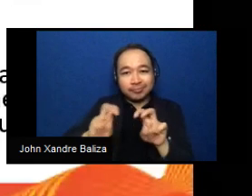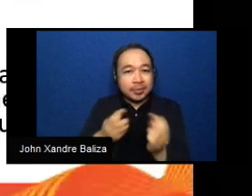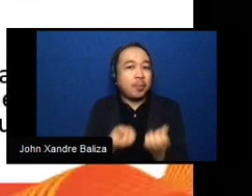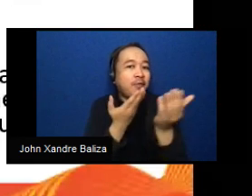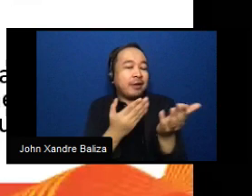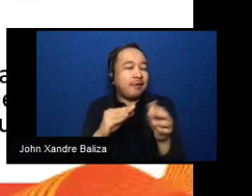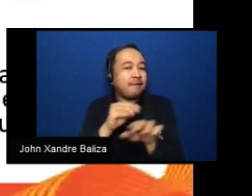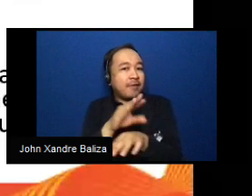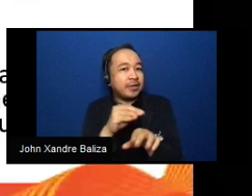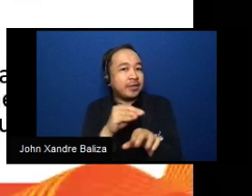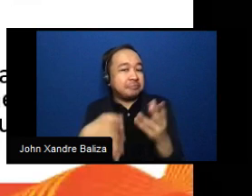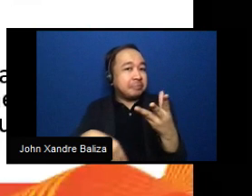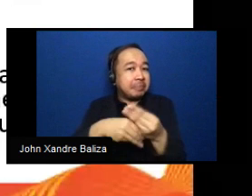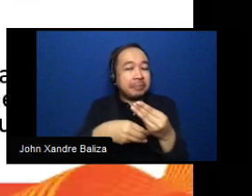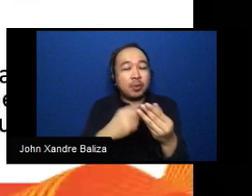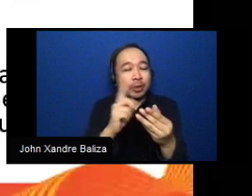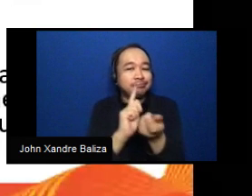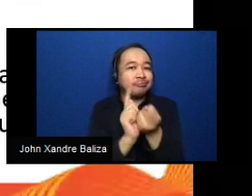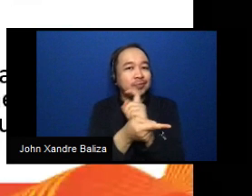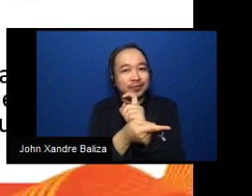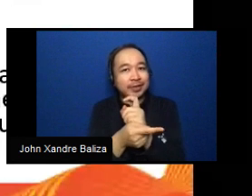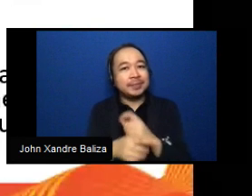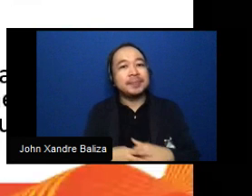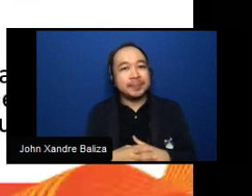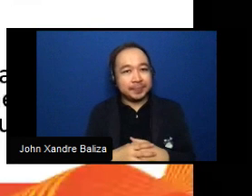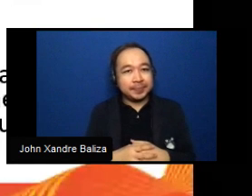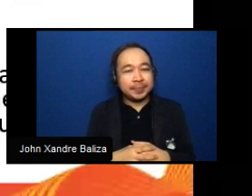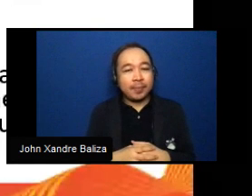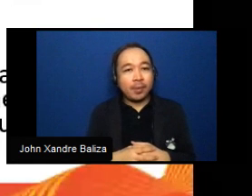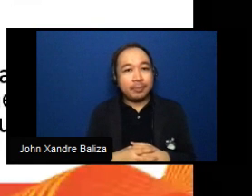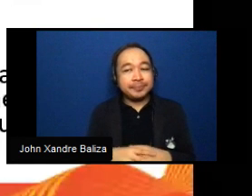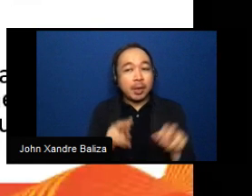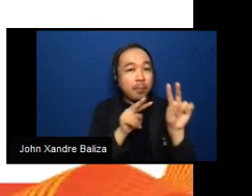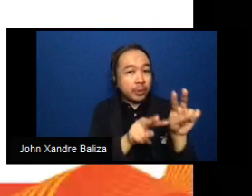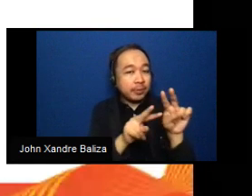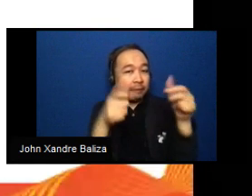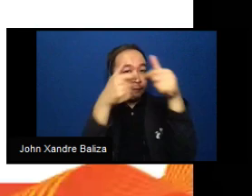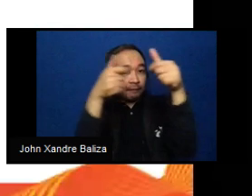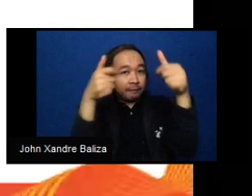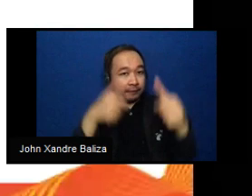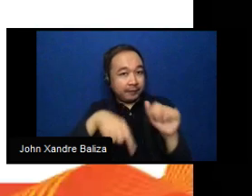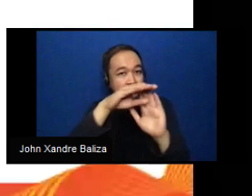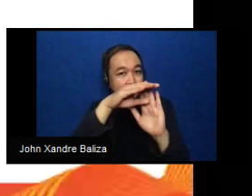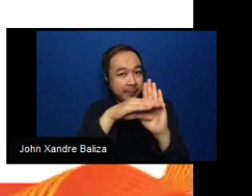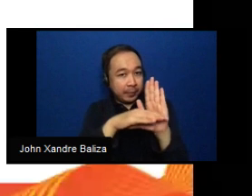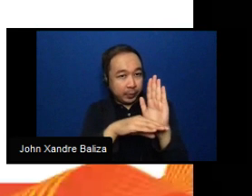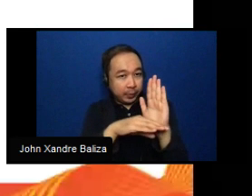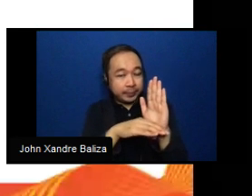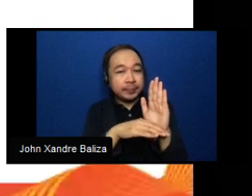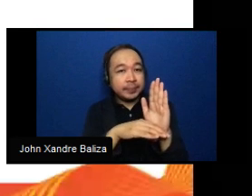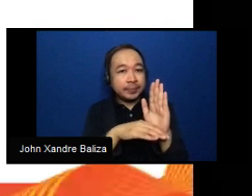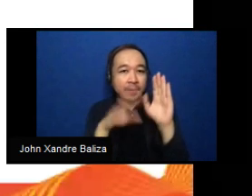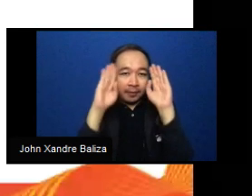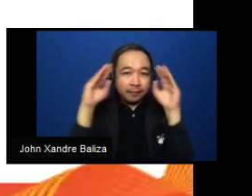as appropriate. Next slide, please. The monitoring framework. focuses